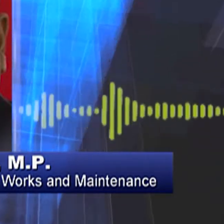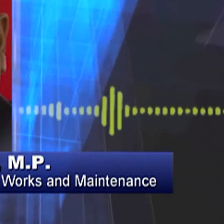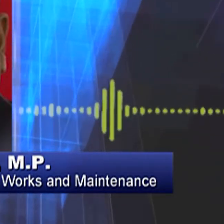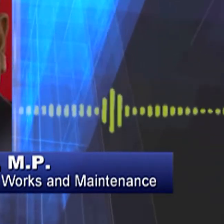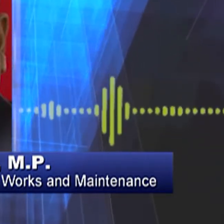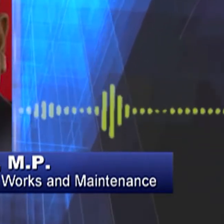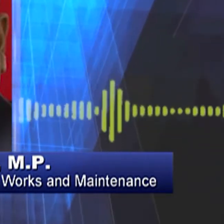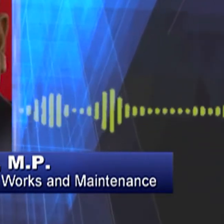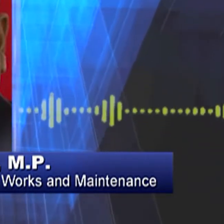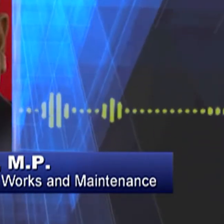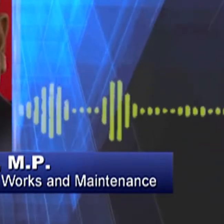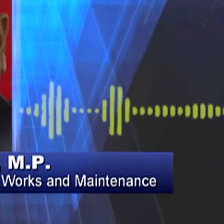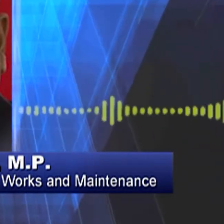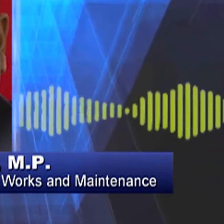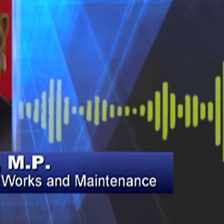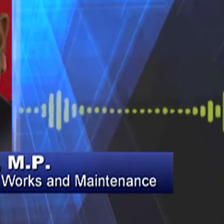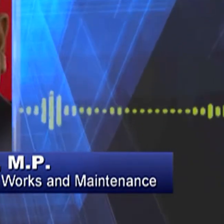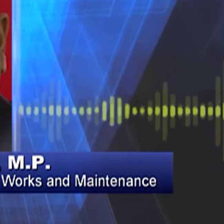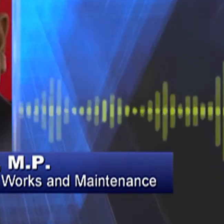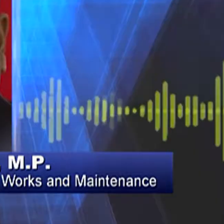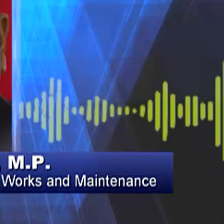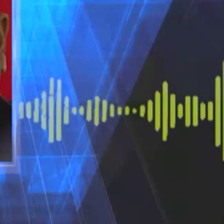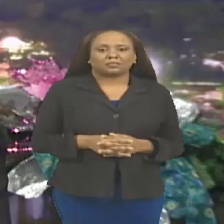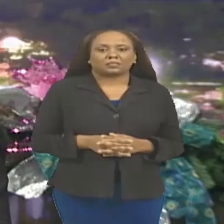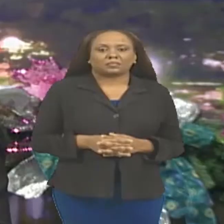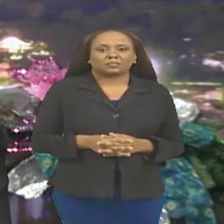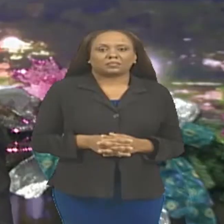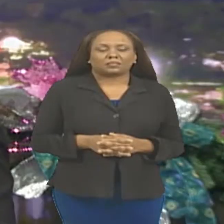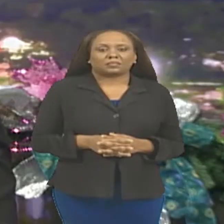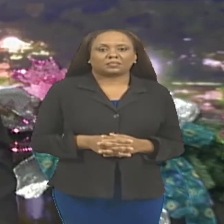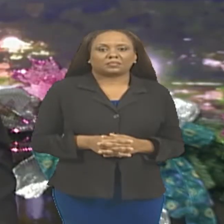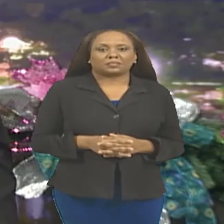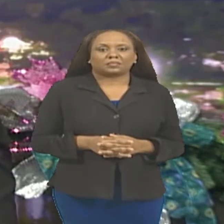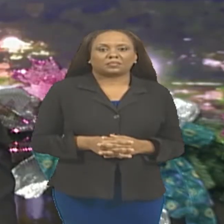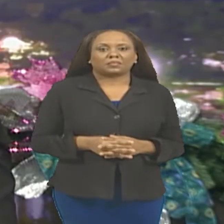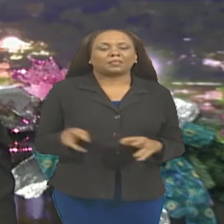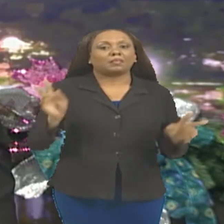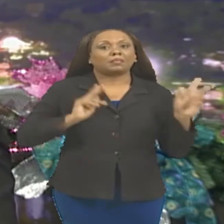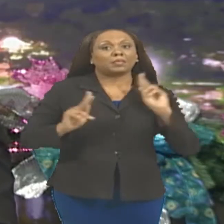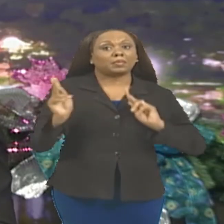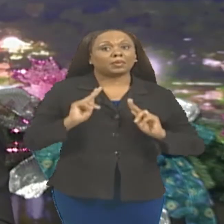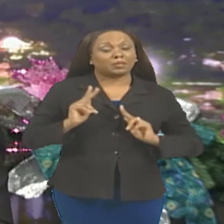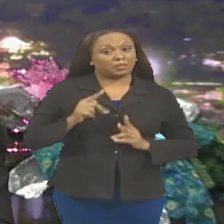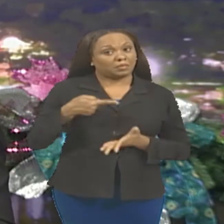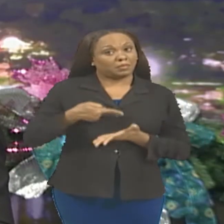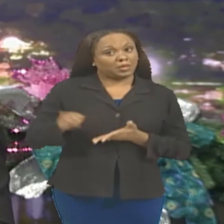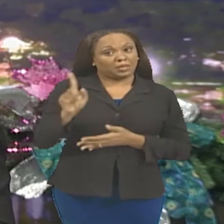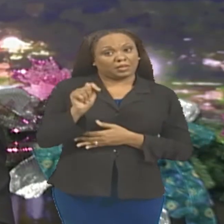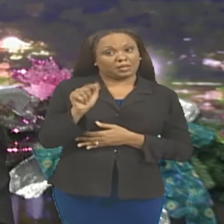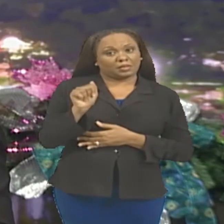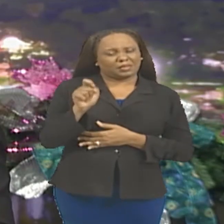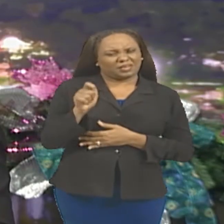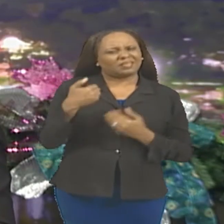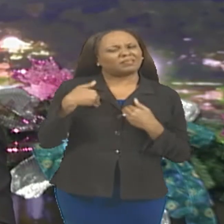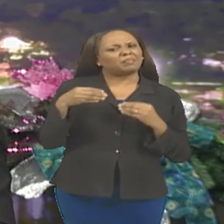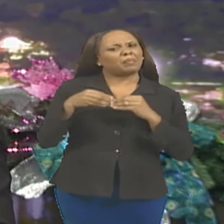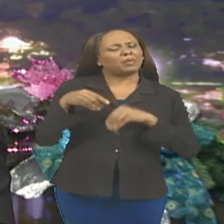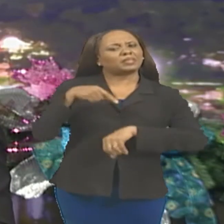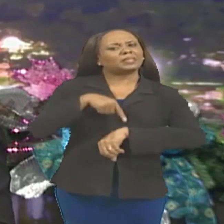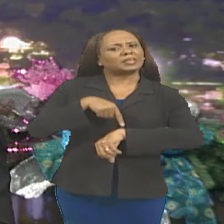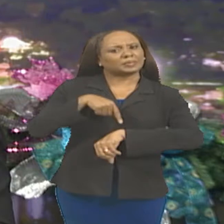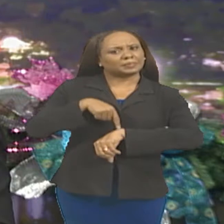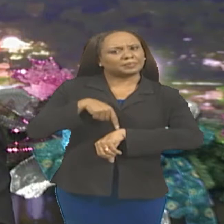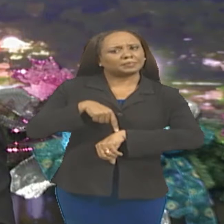out this bad behavior. Taxpayers will have another few days to take advantage of